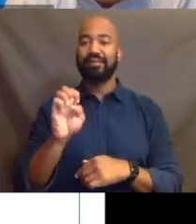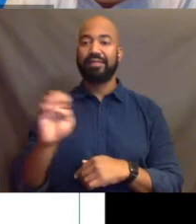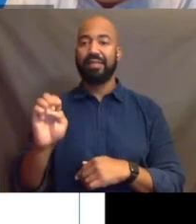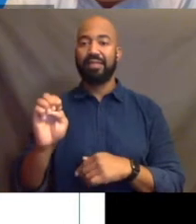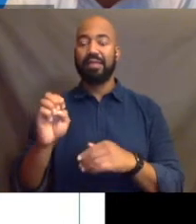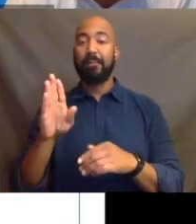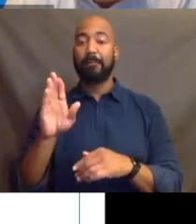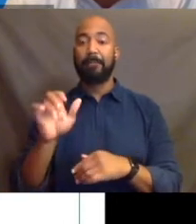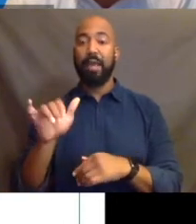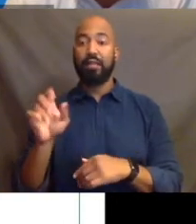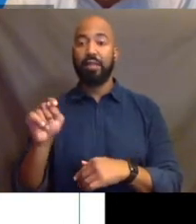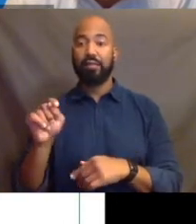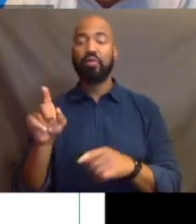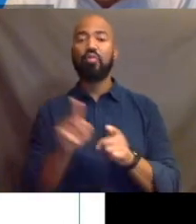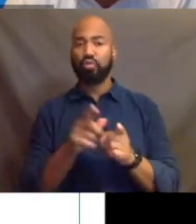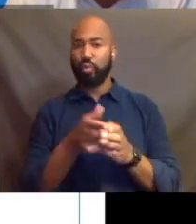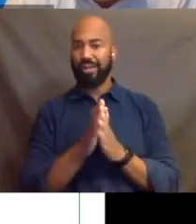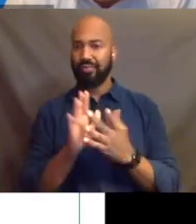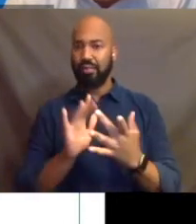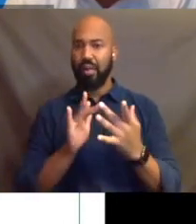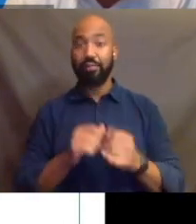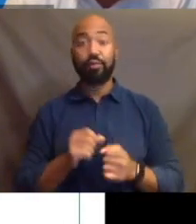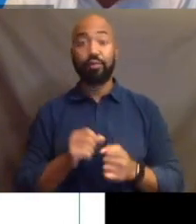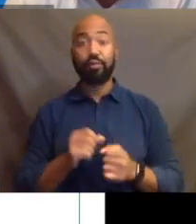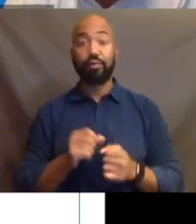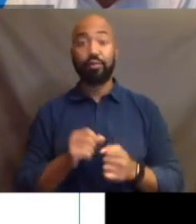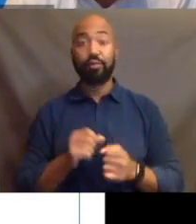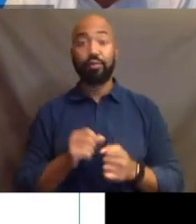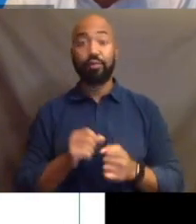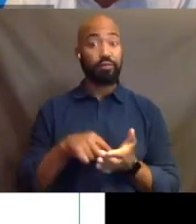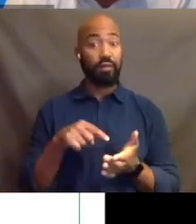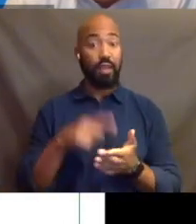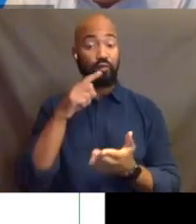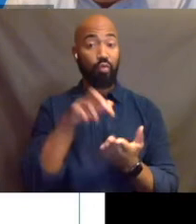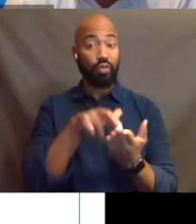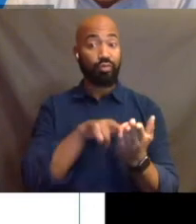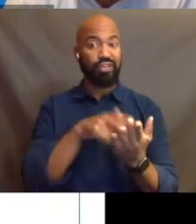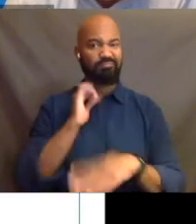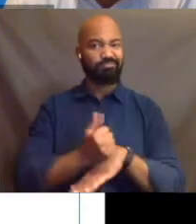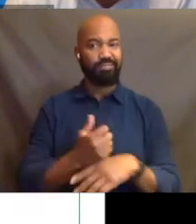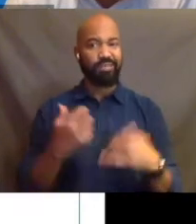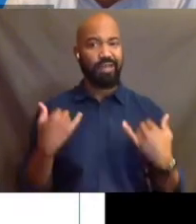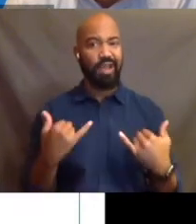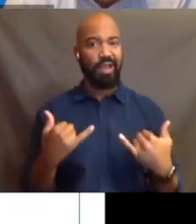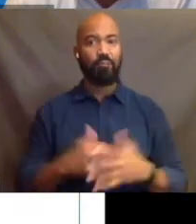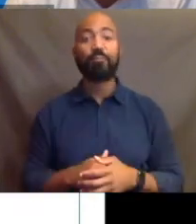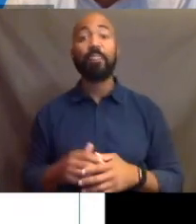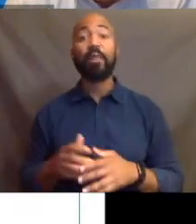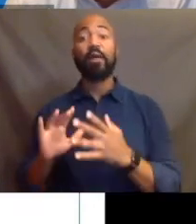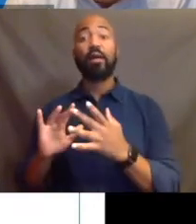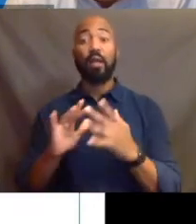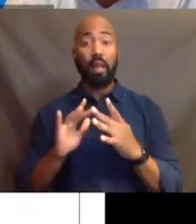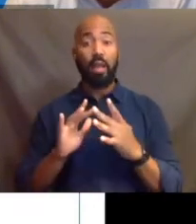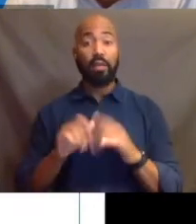year. So that first deadline is coming up for registration. Online registration and registering